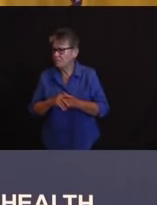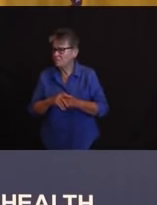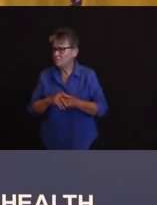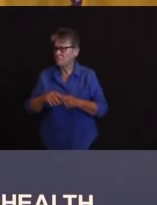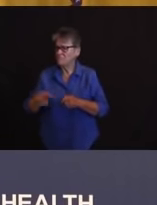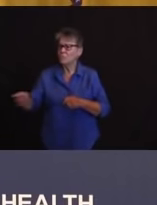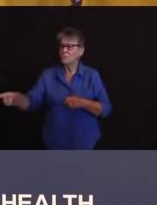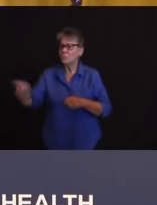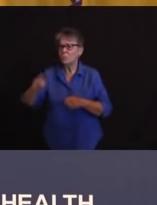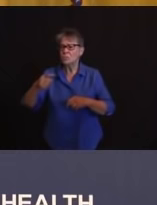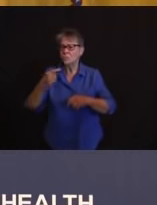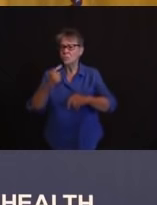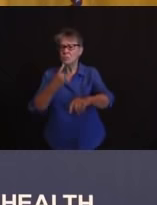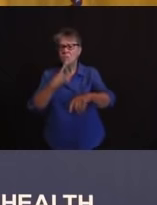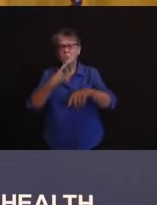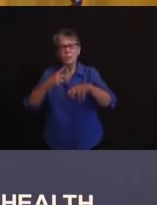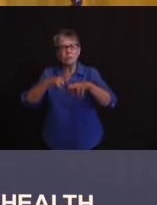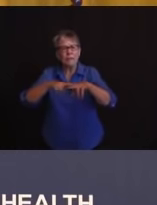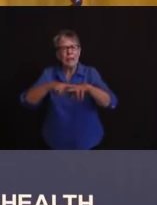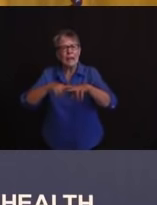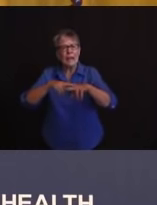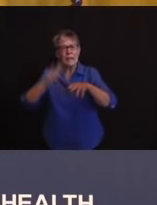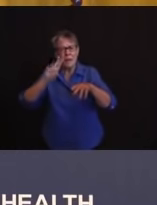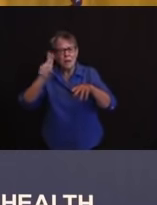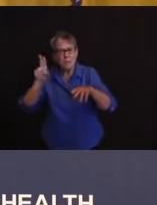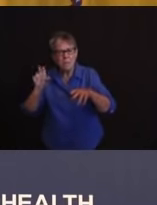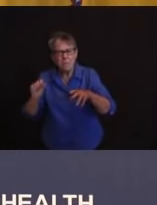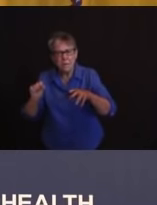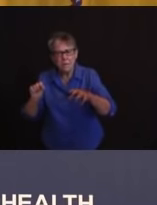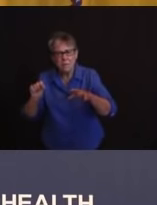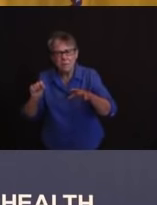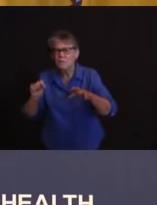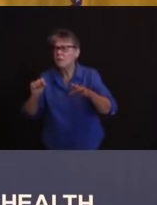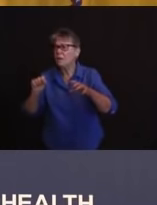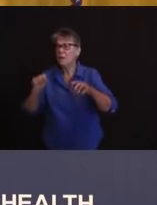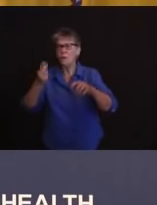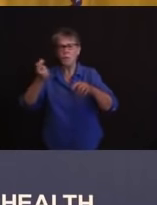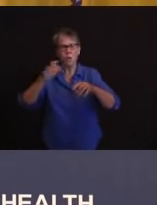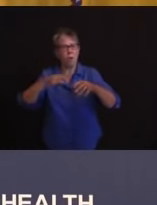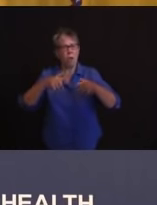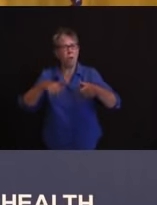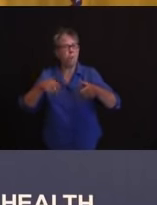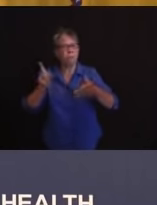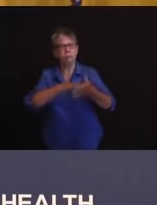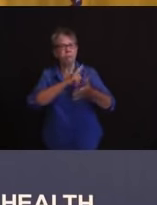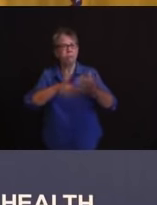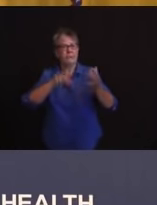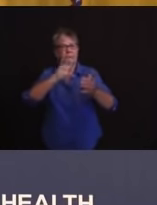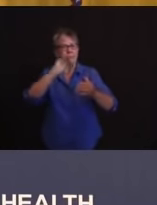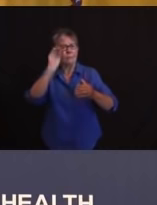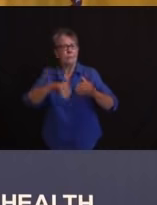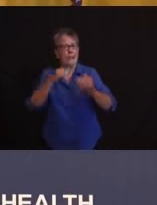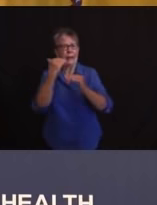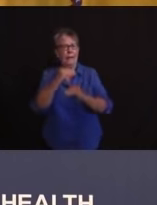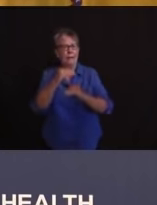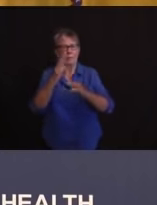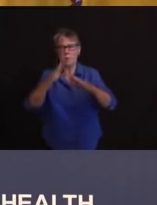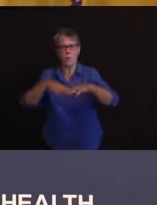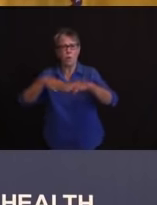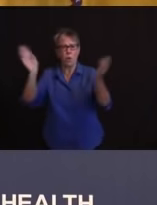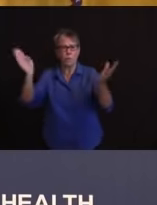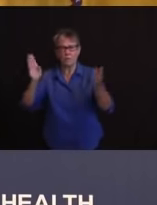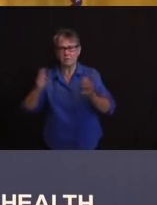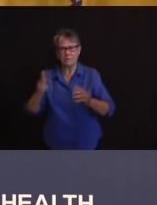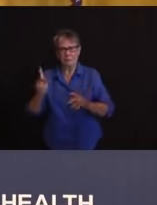distancing, especially on buses. Mask wearing has been difficult, if not impossible, to enforce. How do you expect commuters to feel safe taking